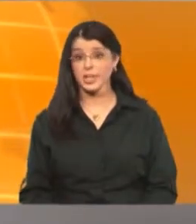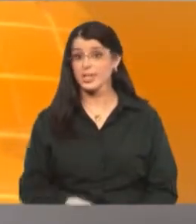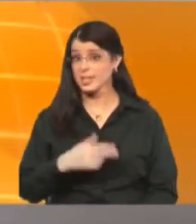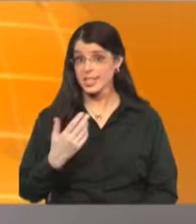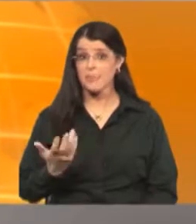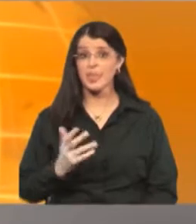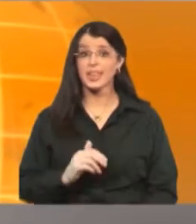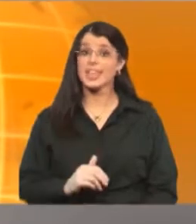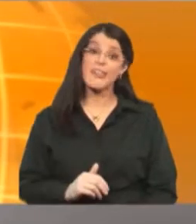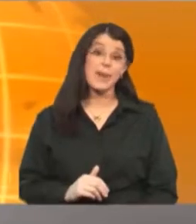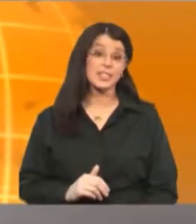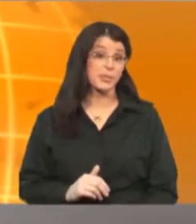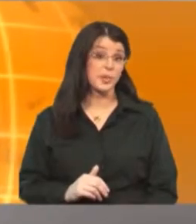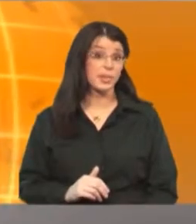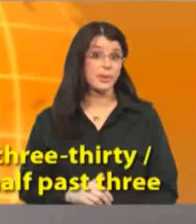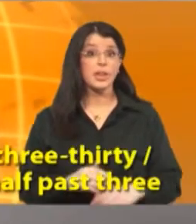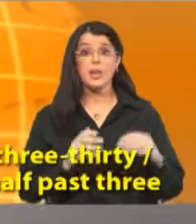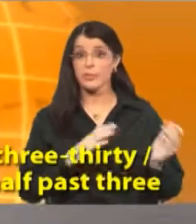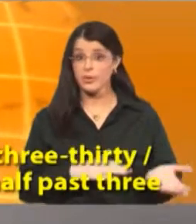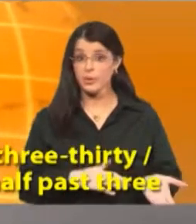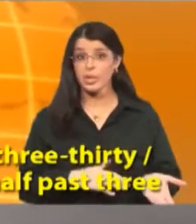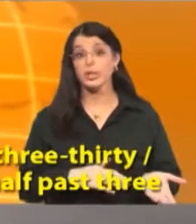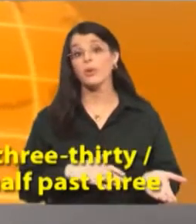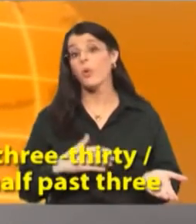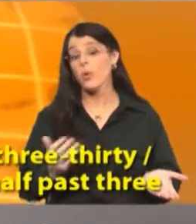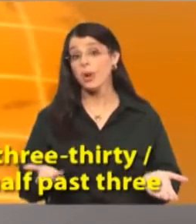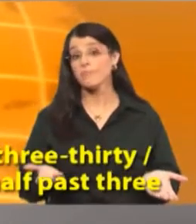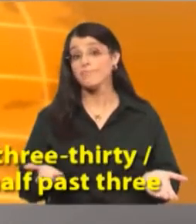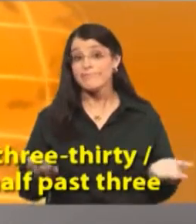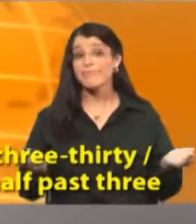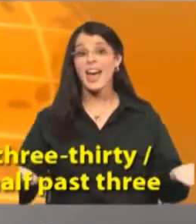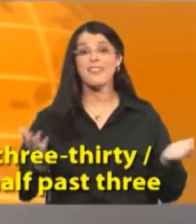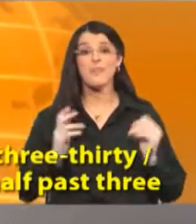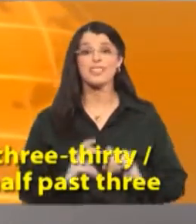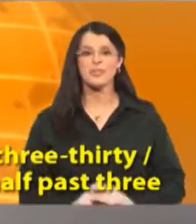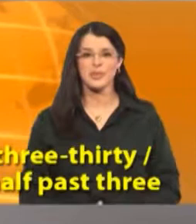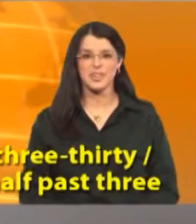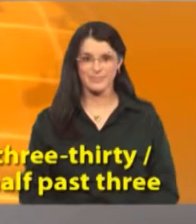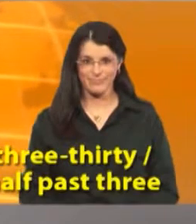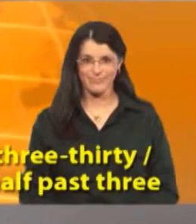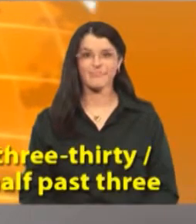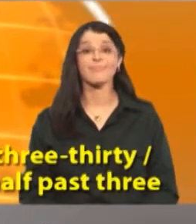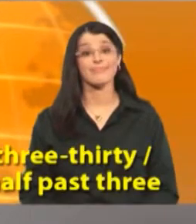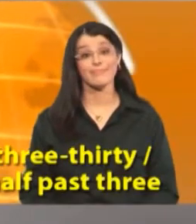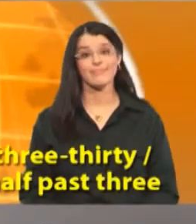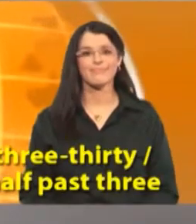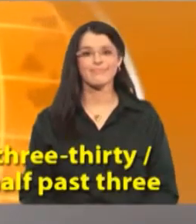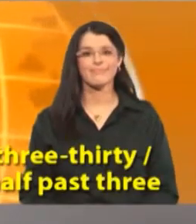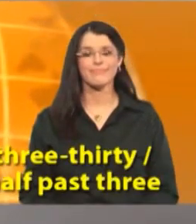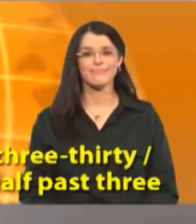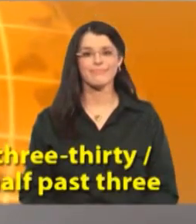3:30 is the same thing as 3:30. 3:30 or 3:30.